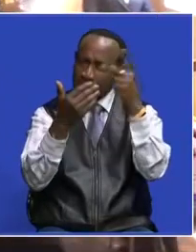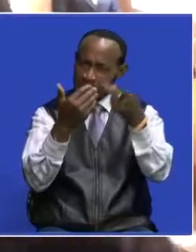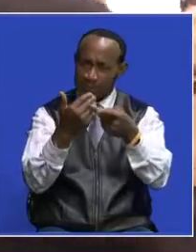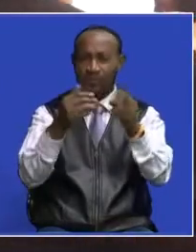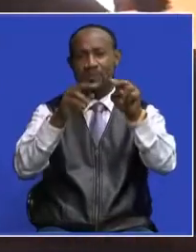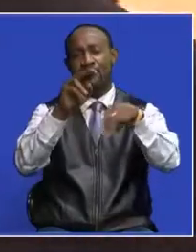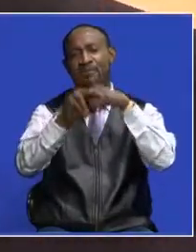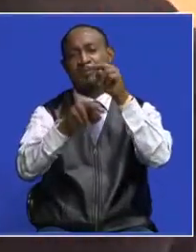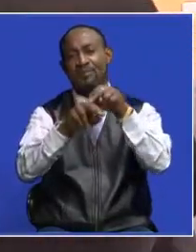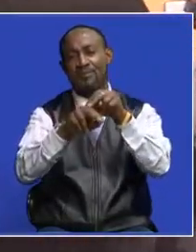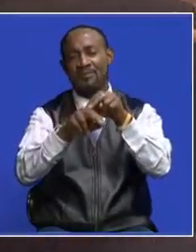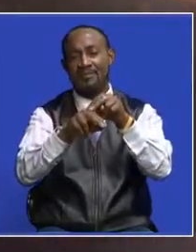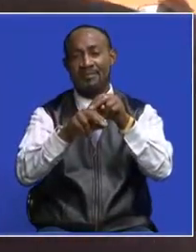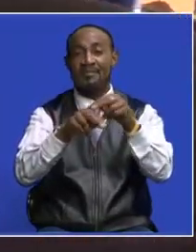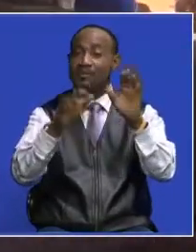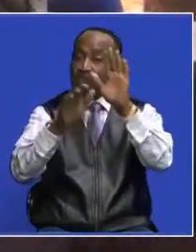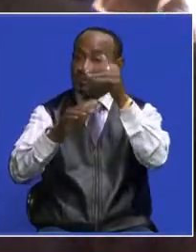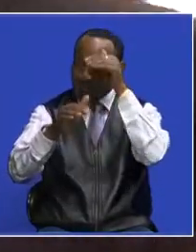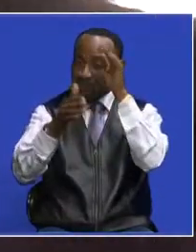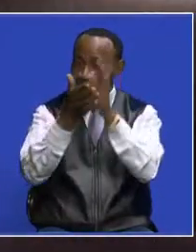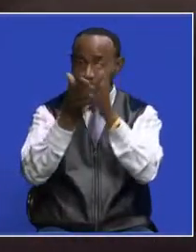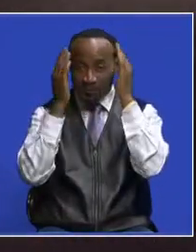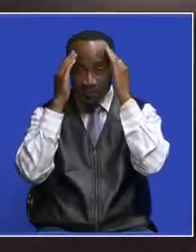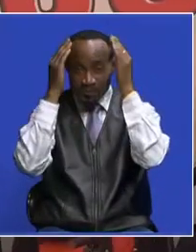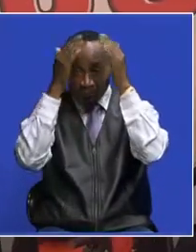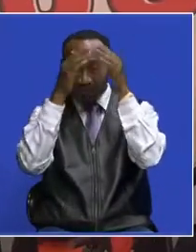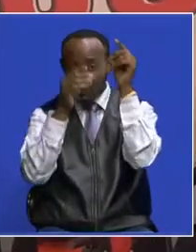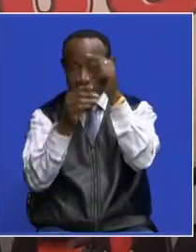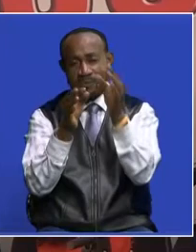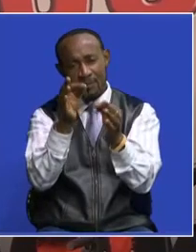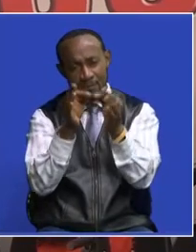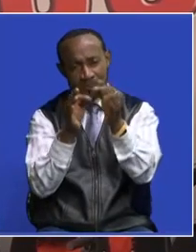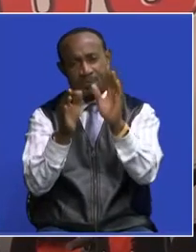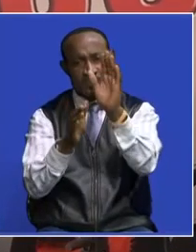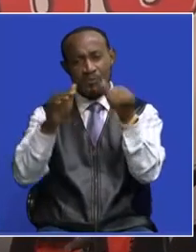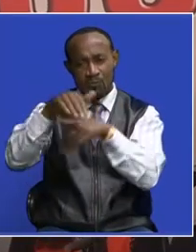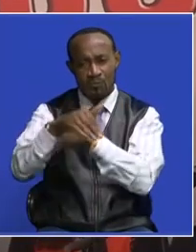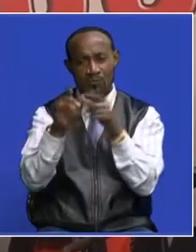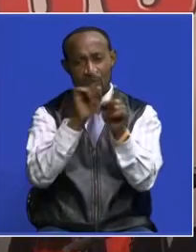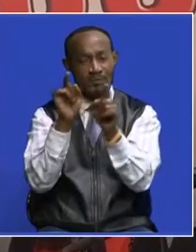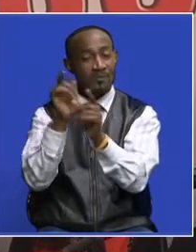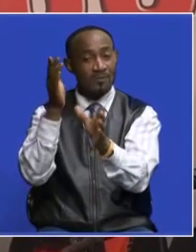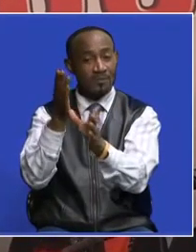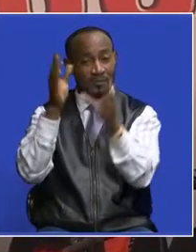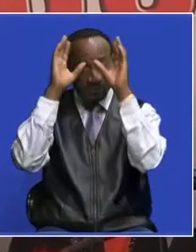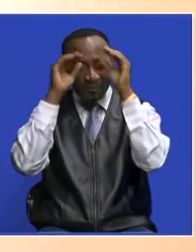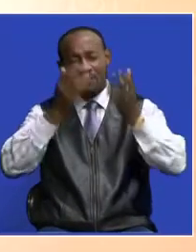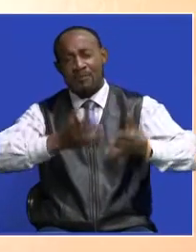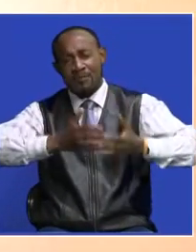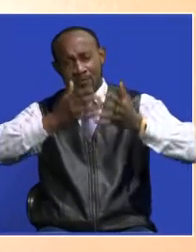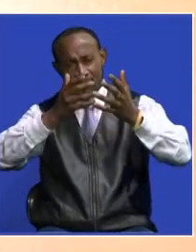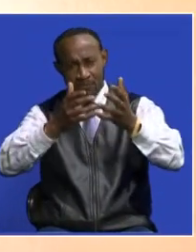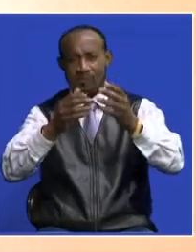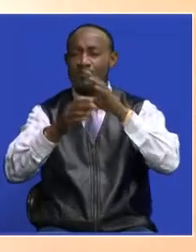country. Church founder Bishop Max NALUMANGO has described the wife, who is the Vice President-elect, as a dedicated woman of